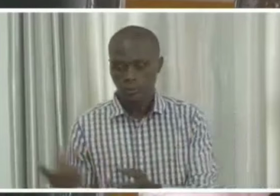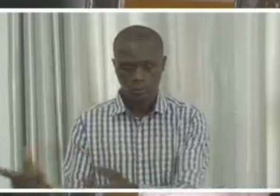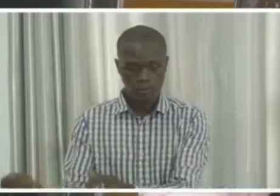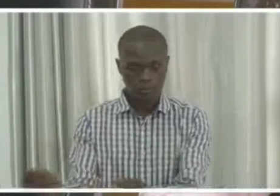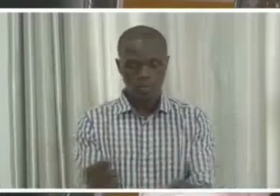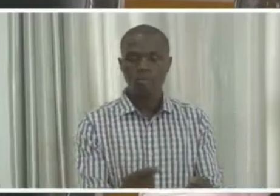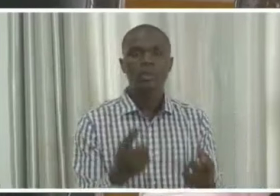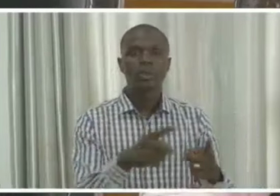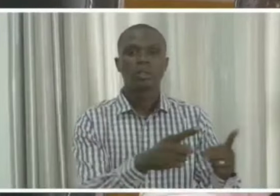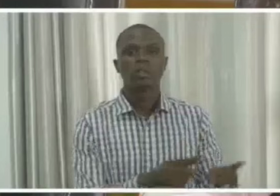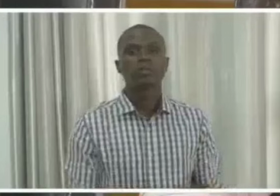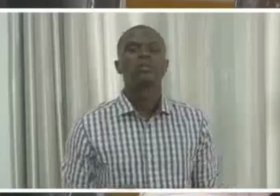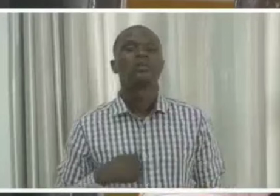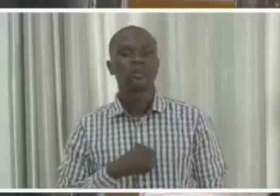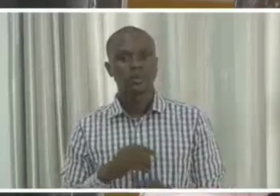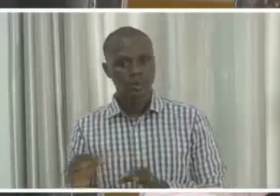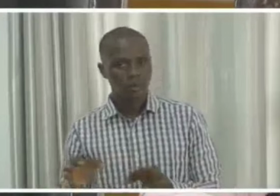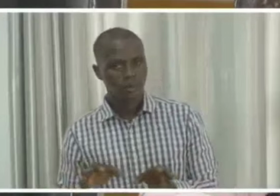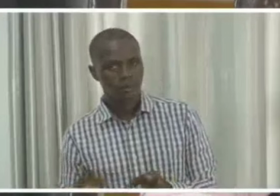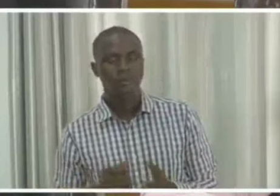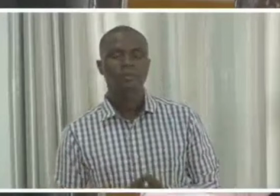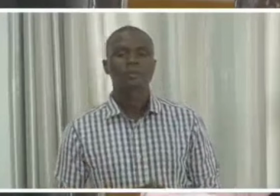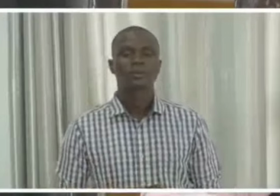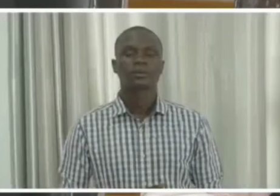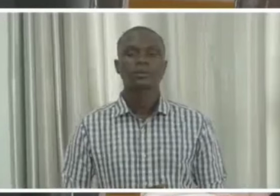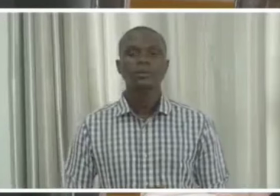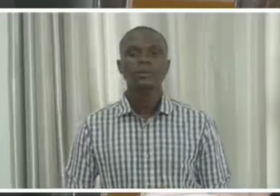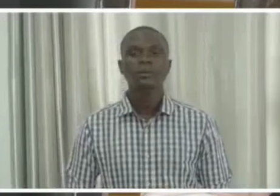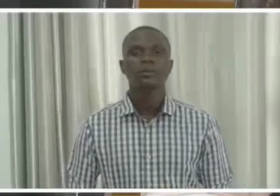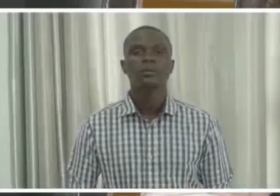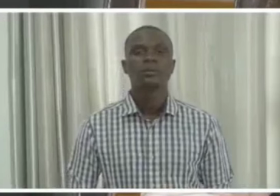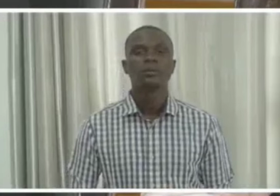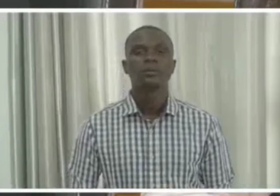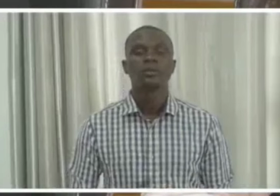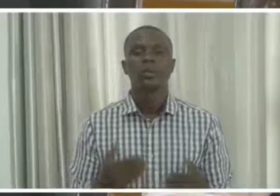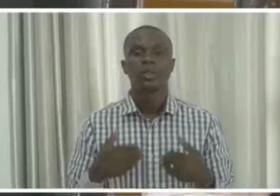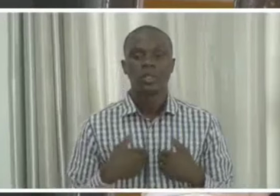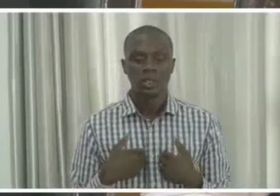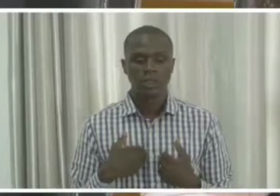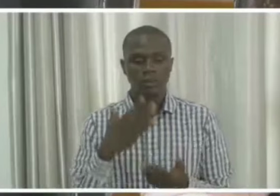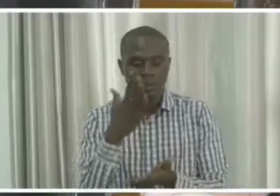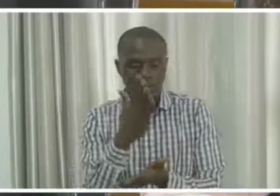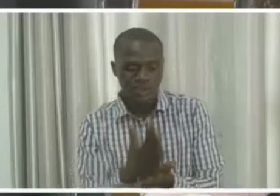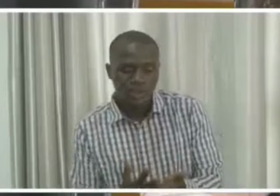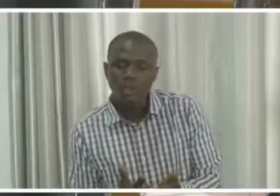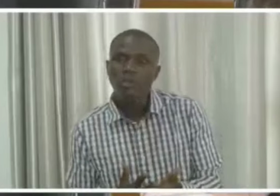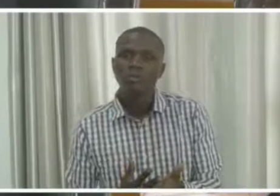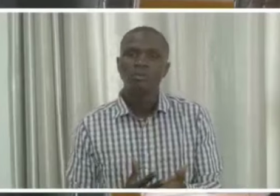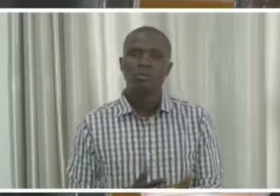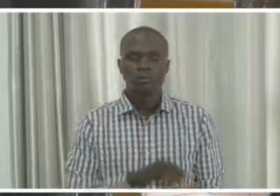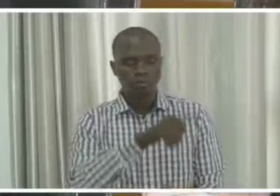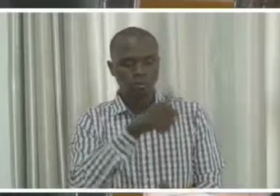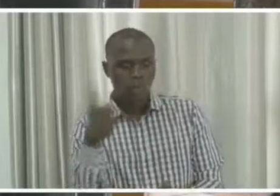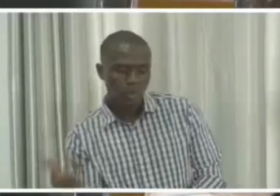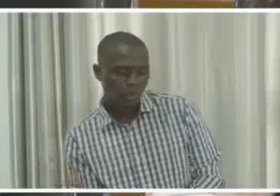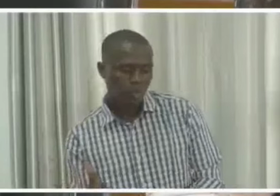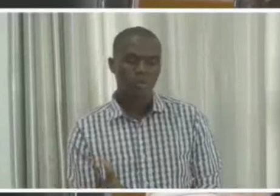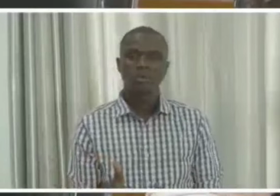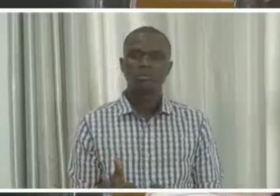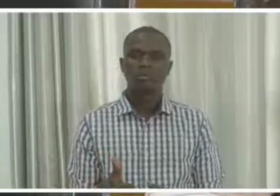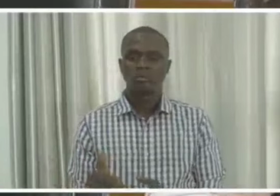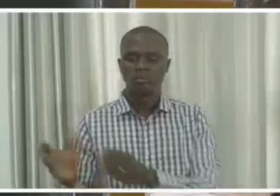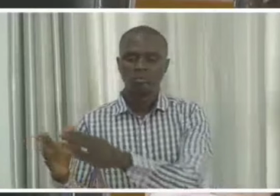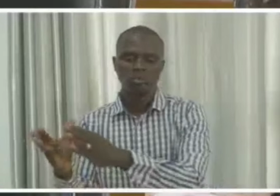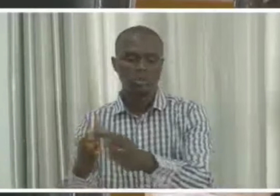You get side events. So side events can get different kinds of theme them. So, for example, my